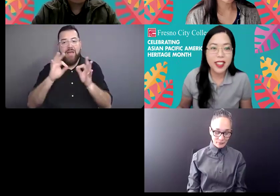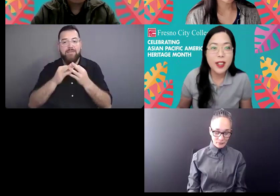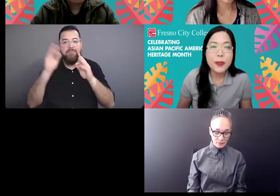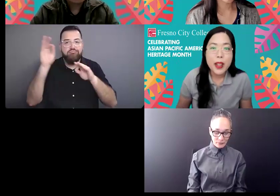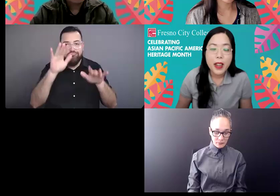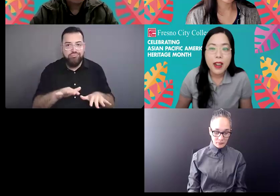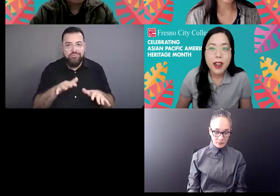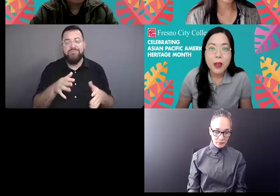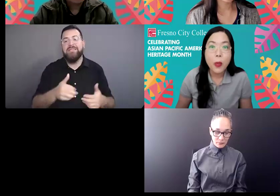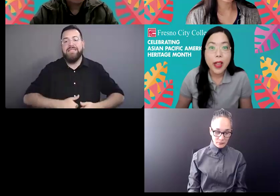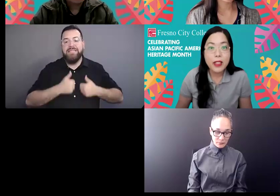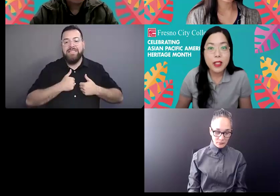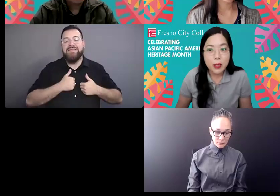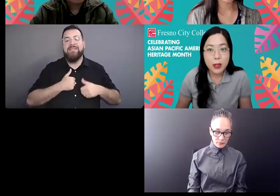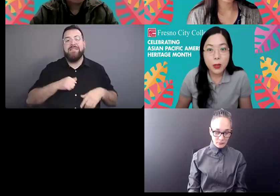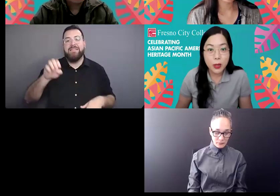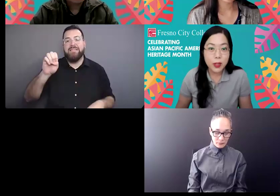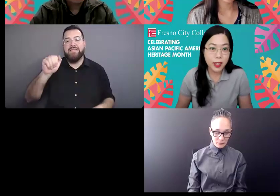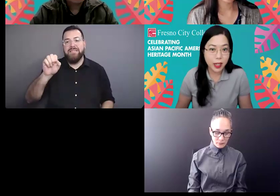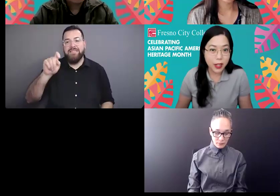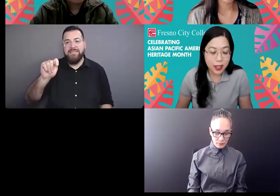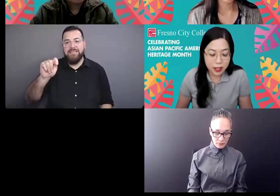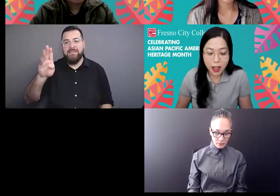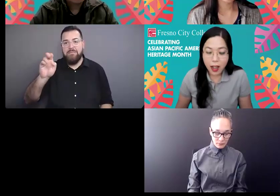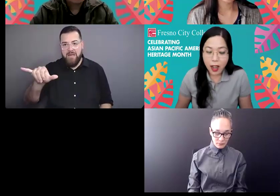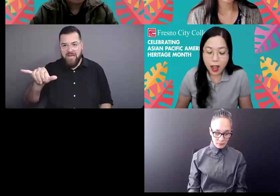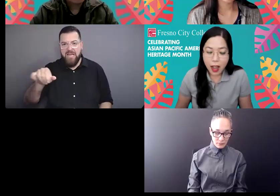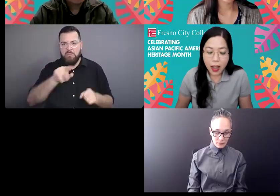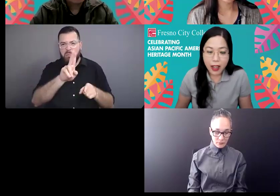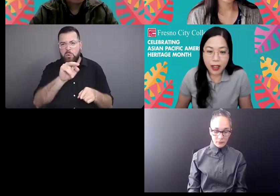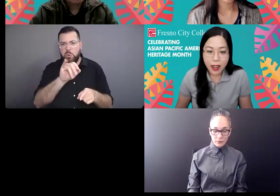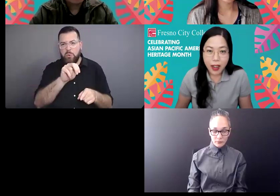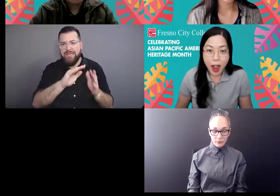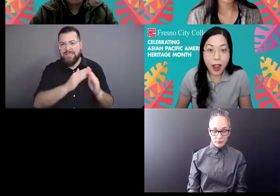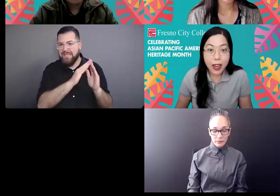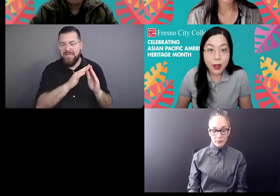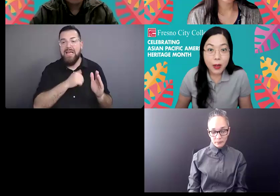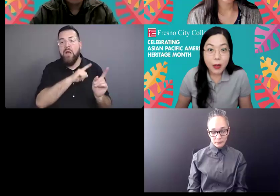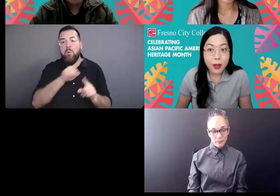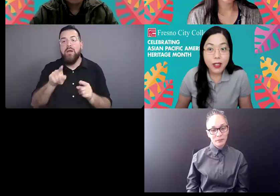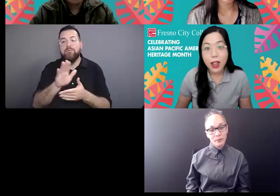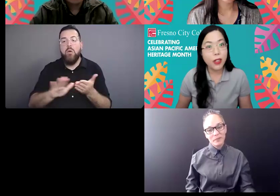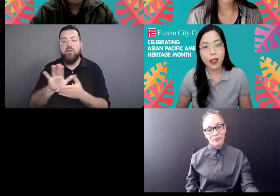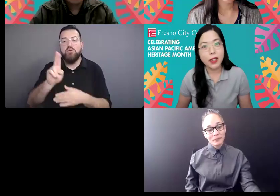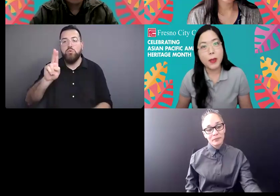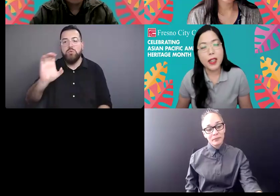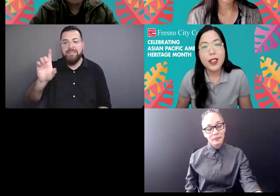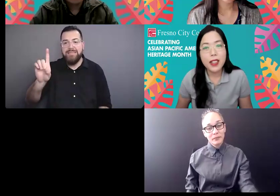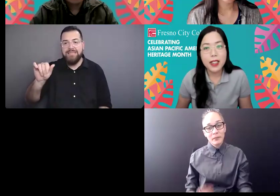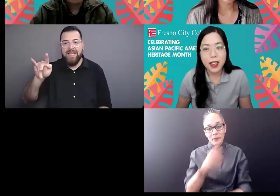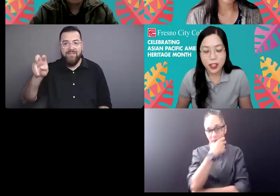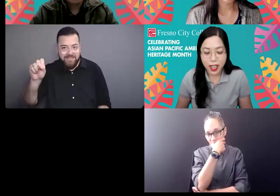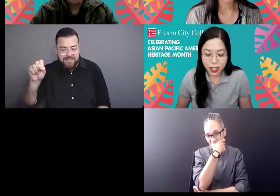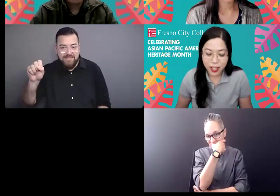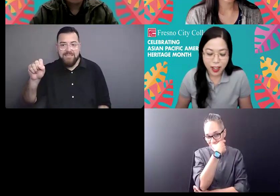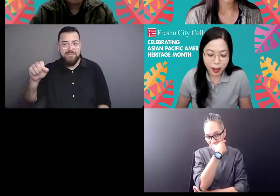Union City. Went to UC Davis, and I never thought I'd be